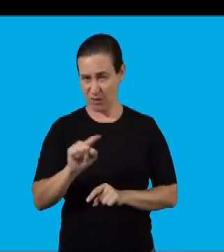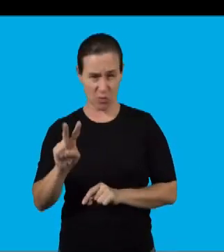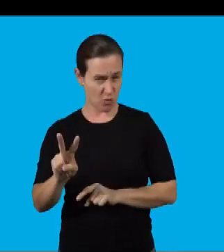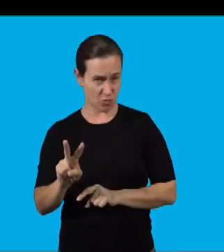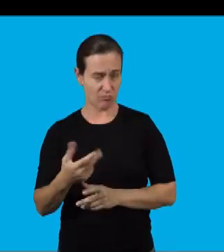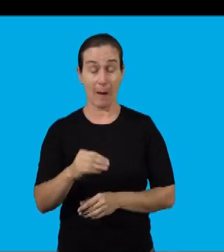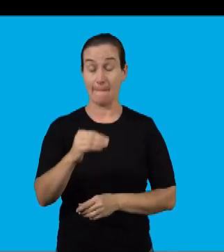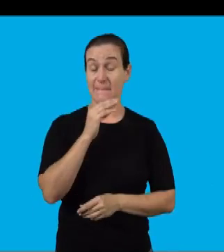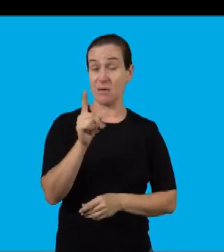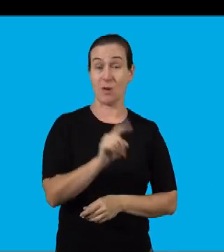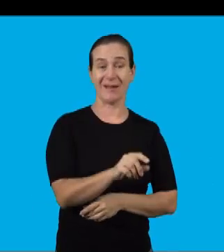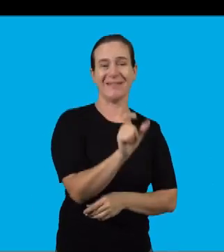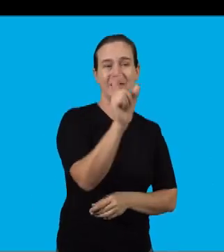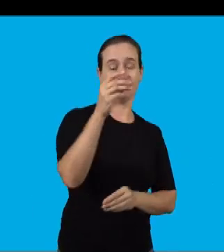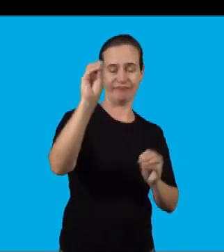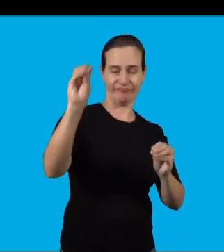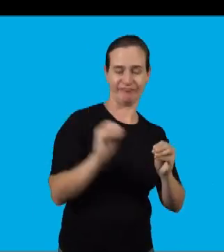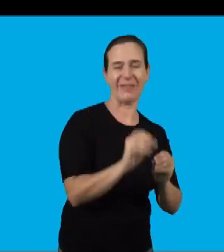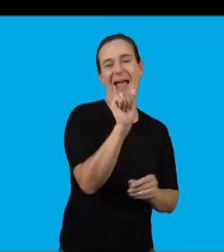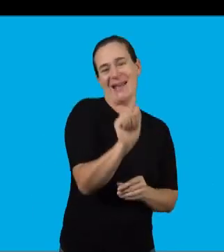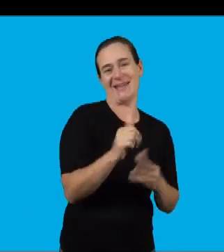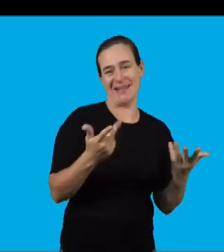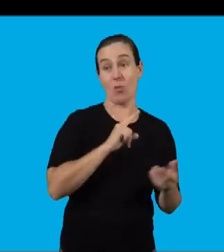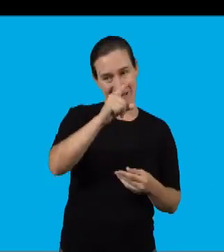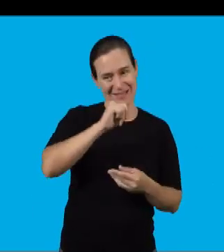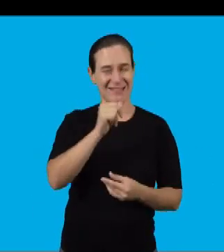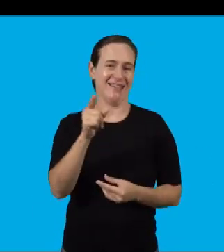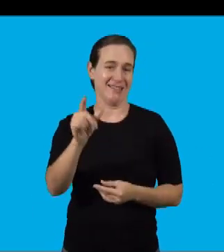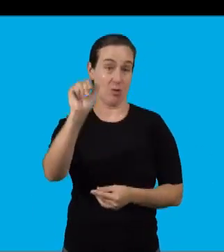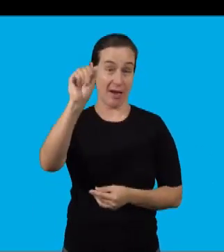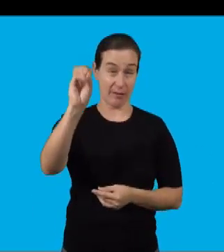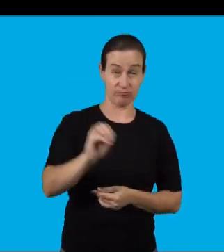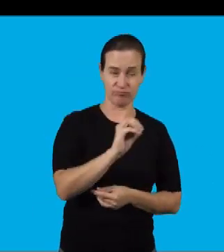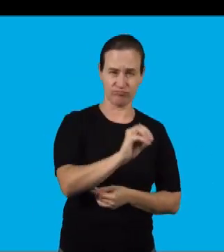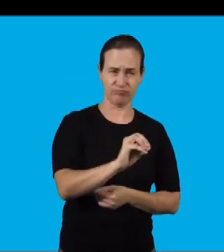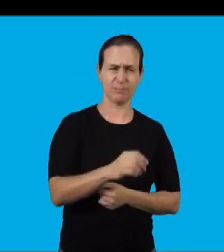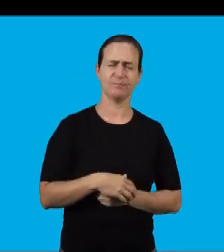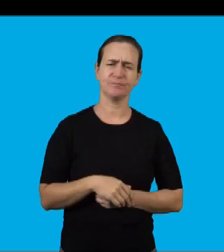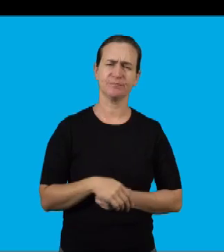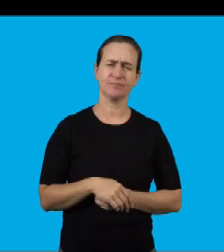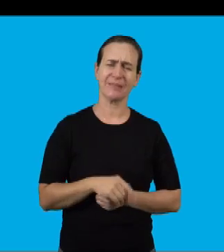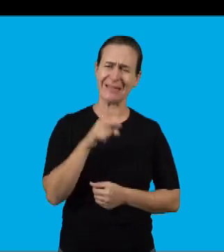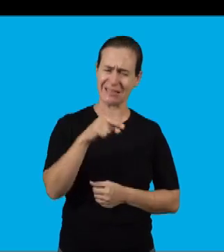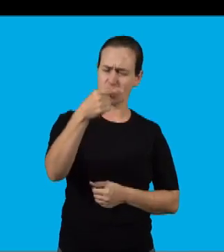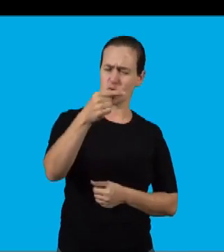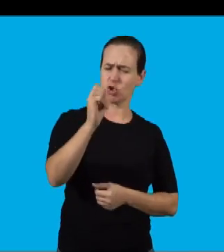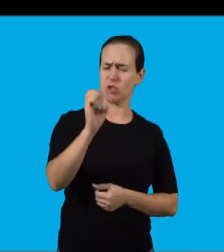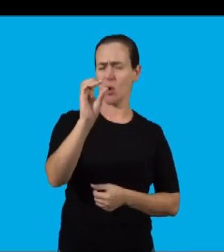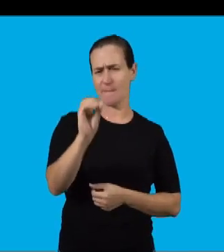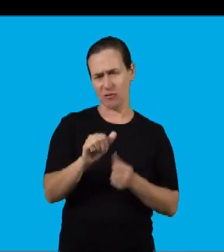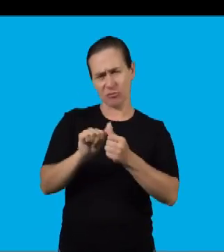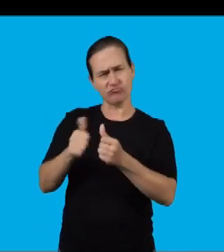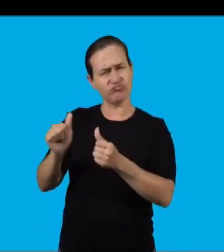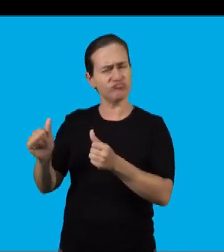that means A plus. And how do we move from A to the next term? Well, we do know that this is a